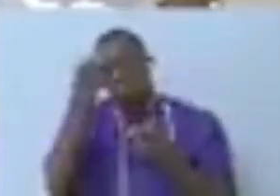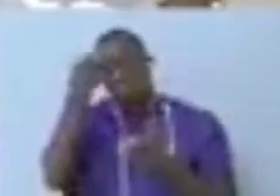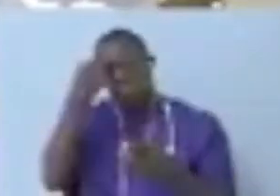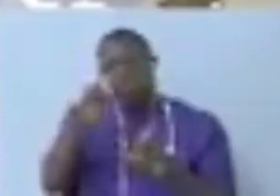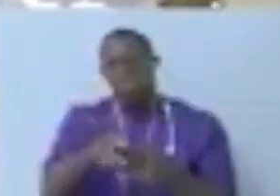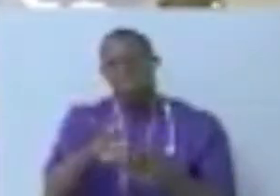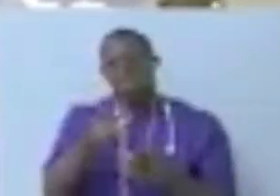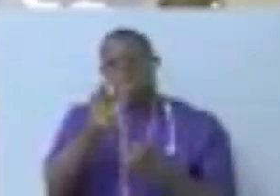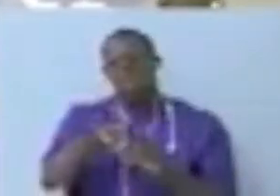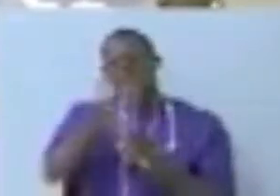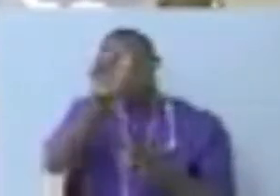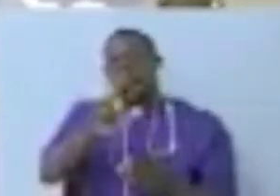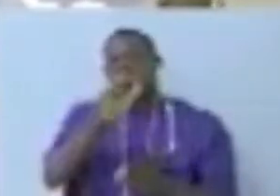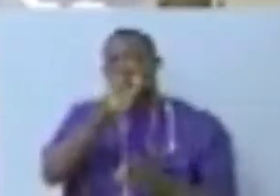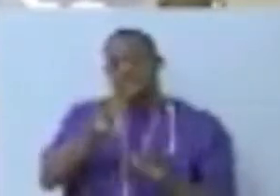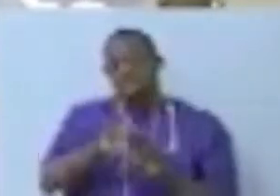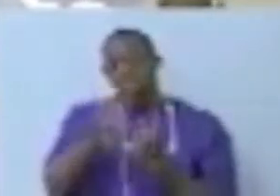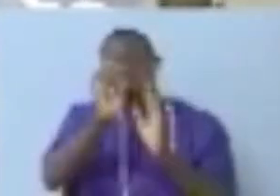And